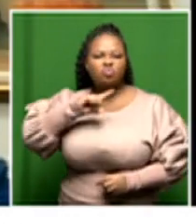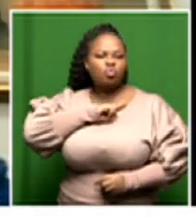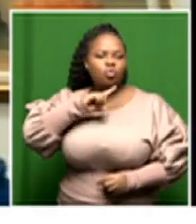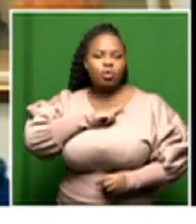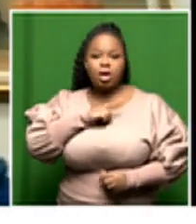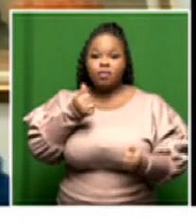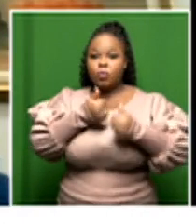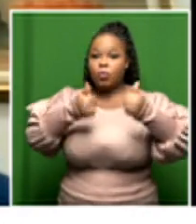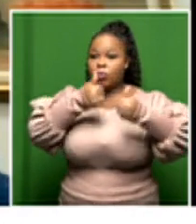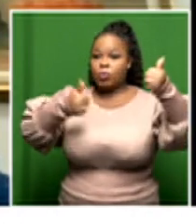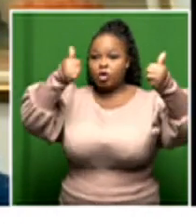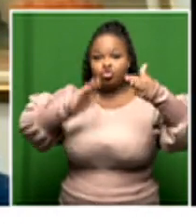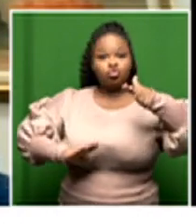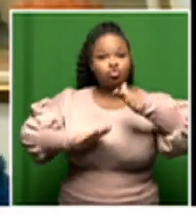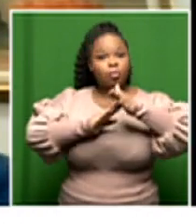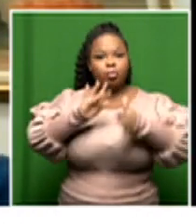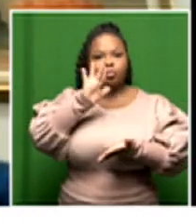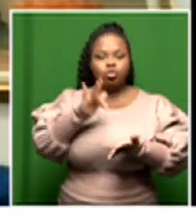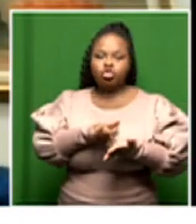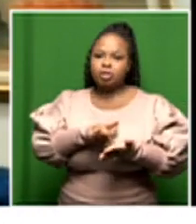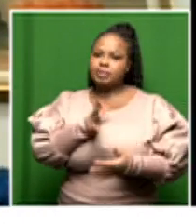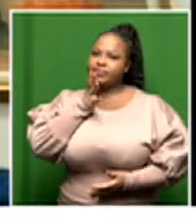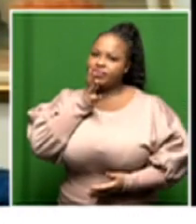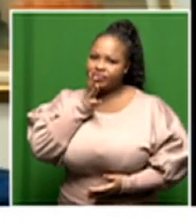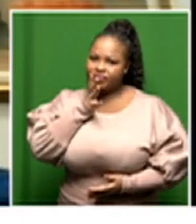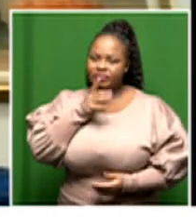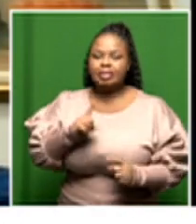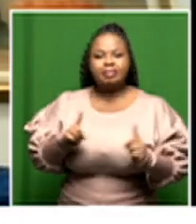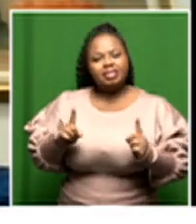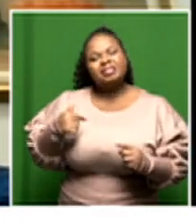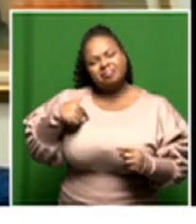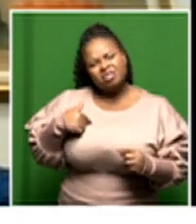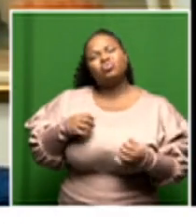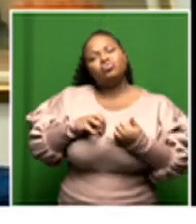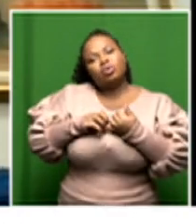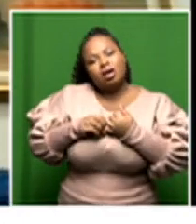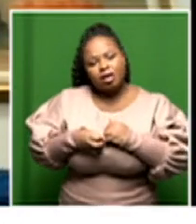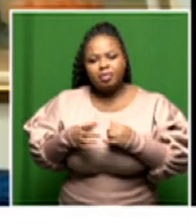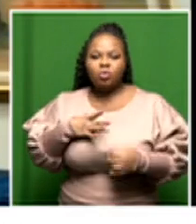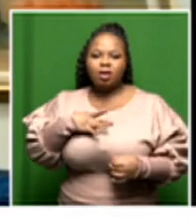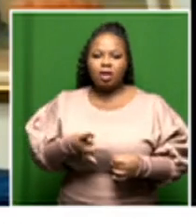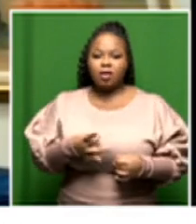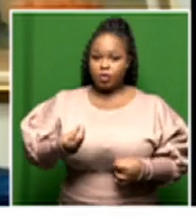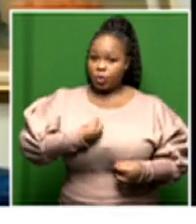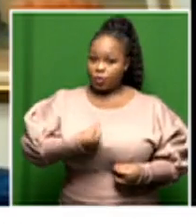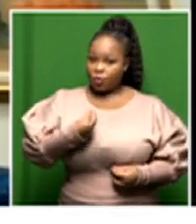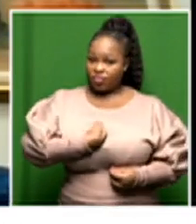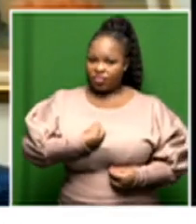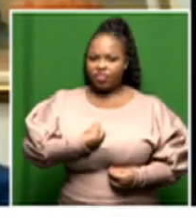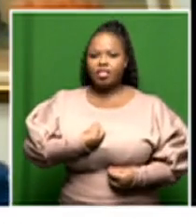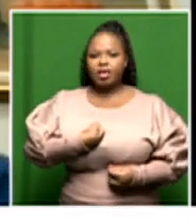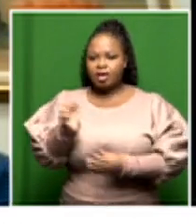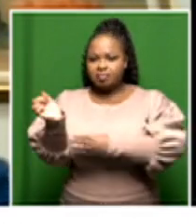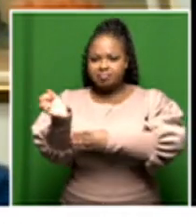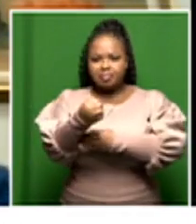very senior positions which are very expensive. I'd like to create room for movement for young staff to grow